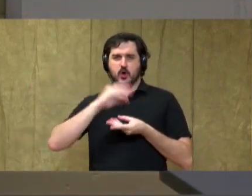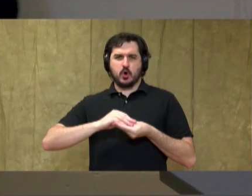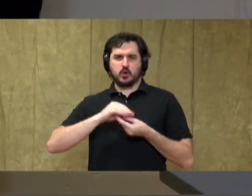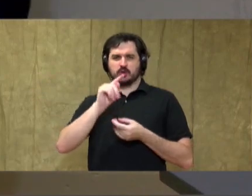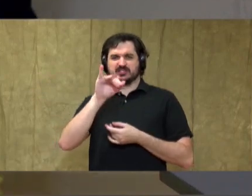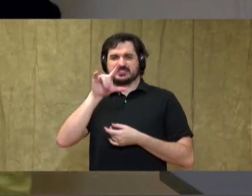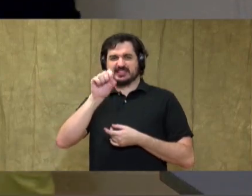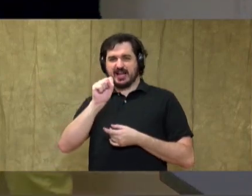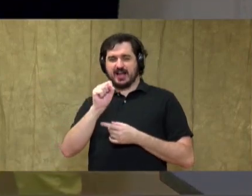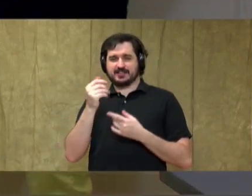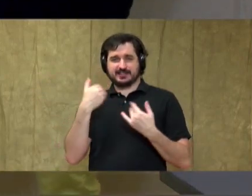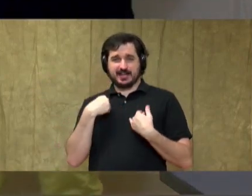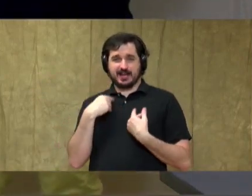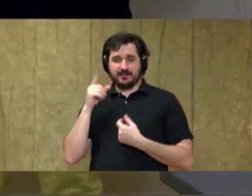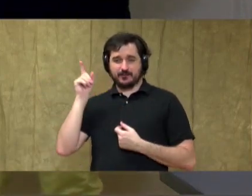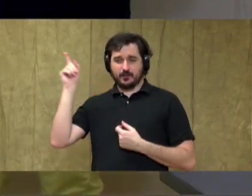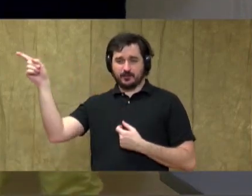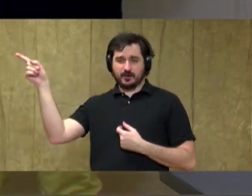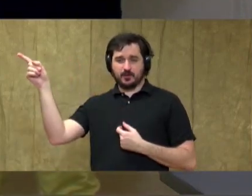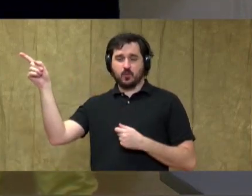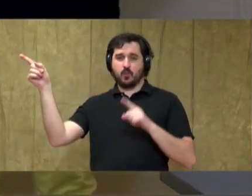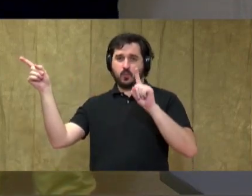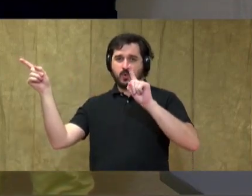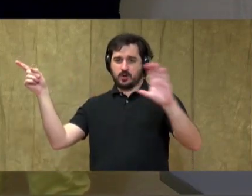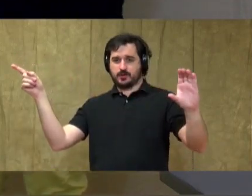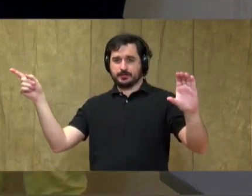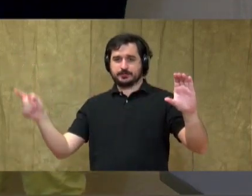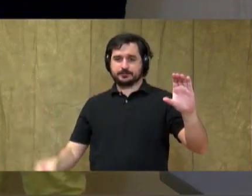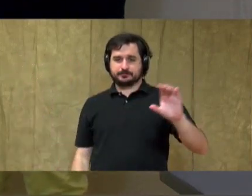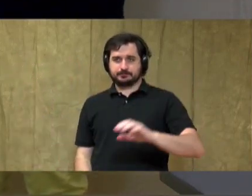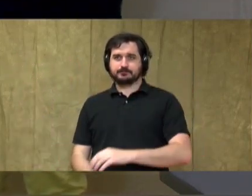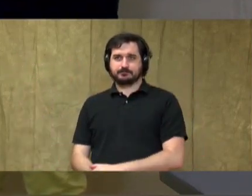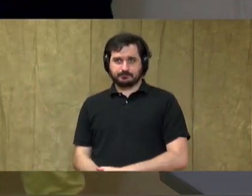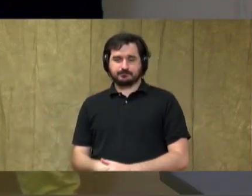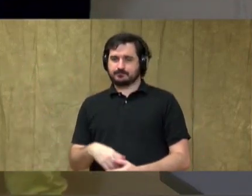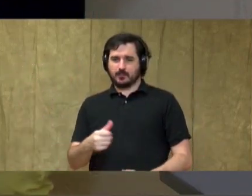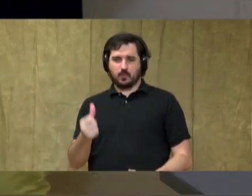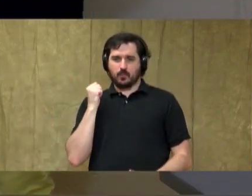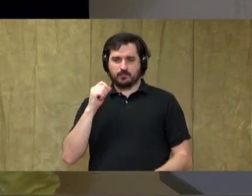100, right? So that's not going to change. Our denominator will not